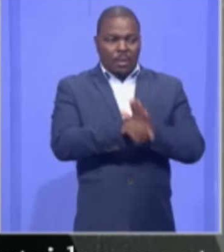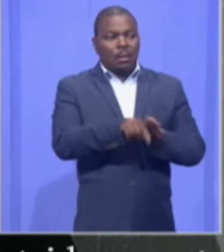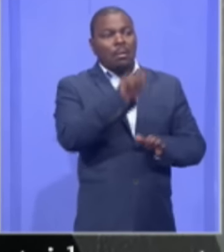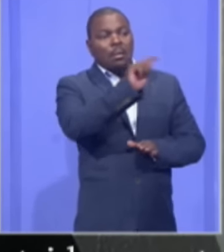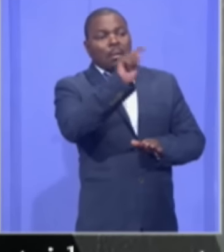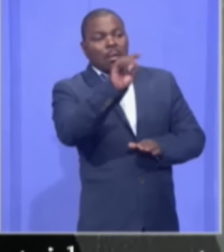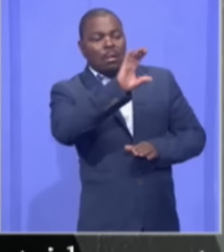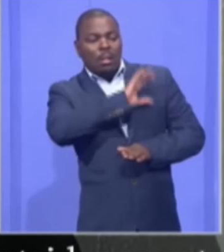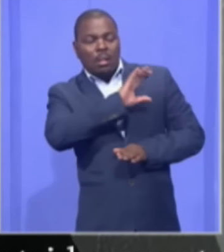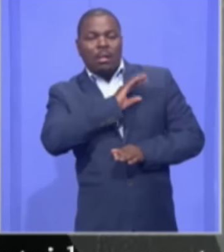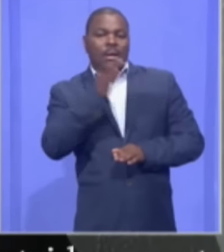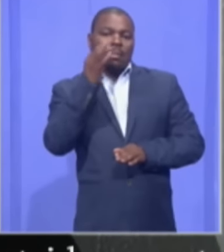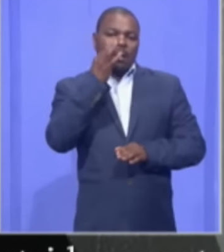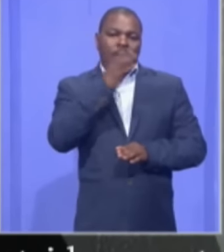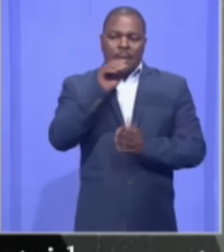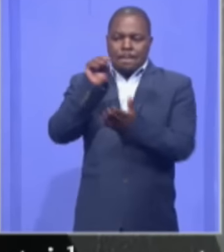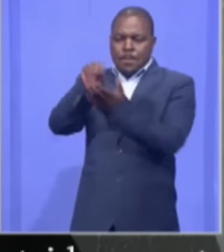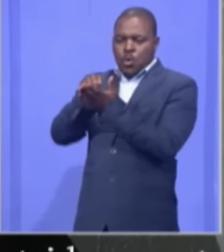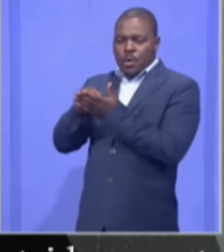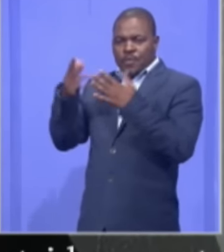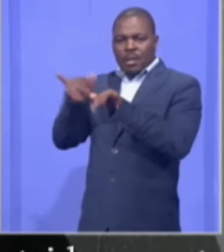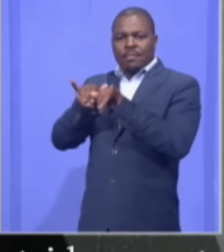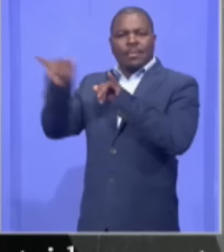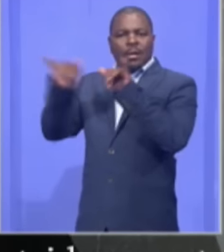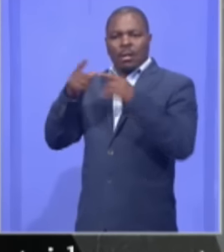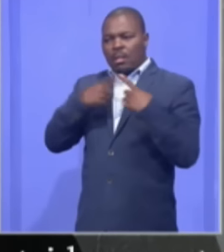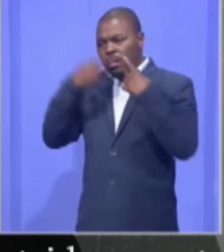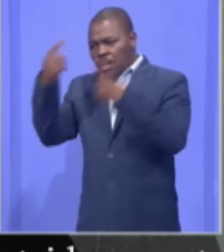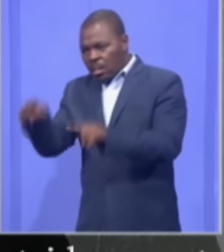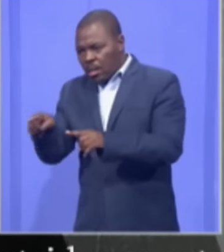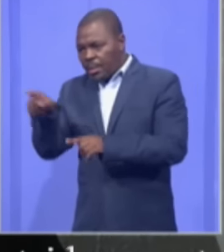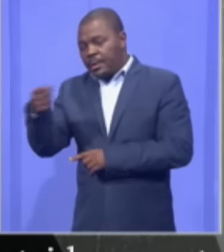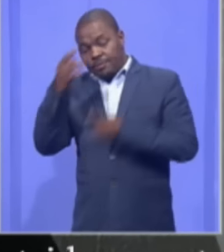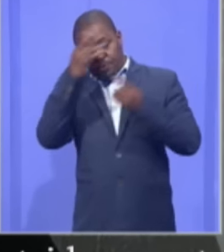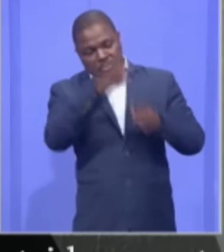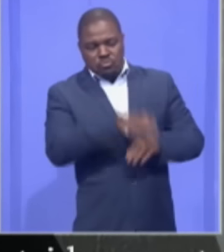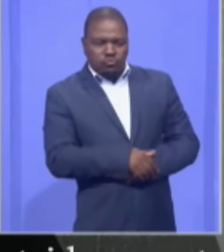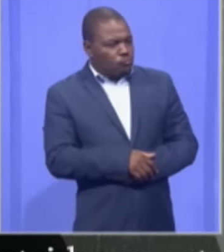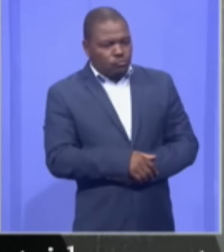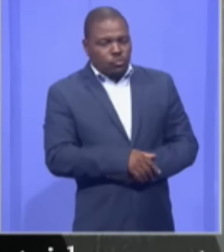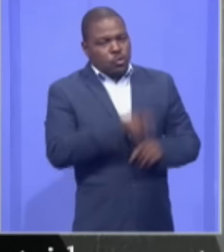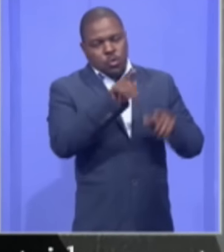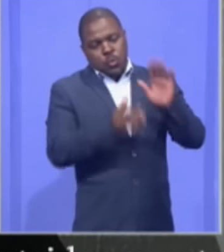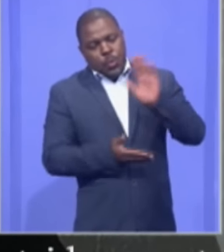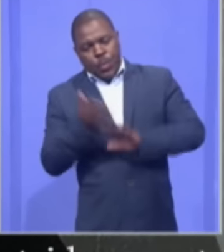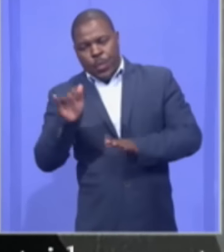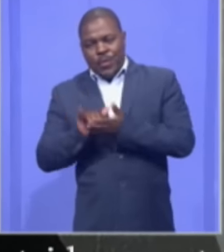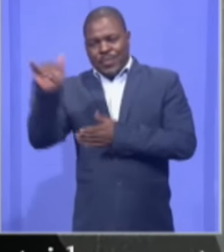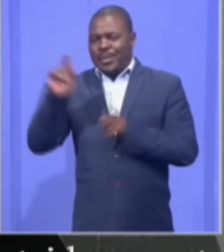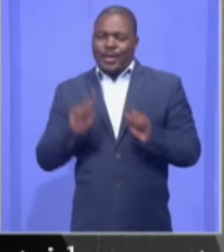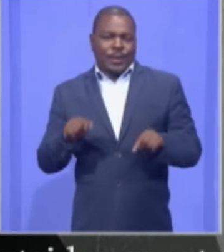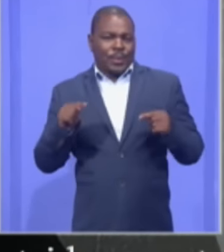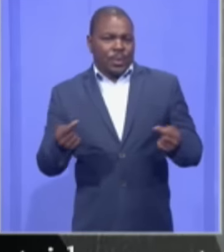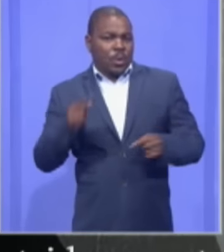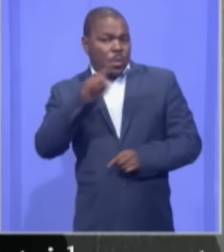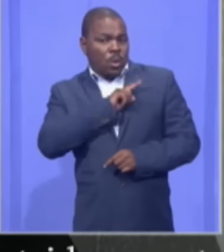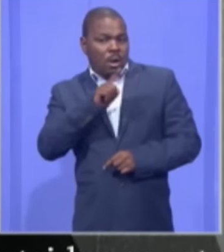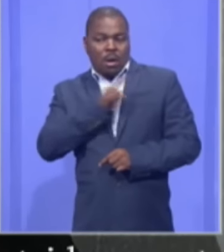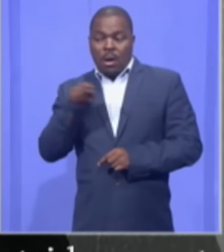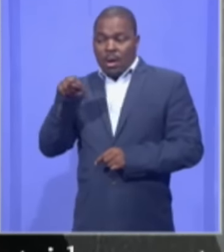ba bua gore ba ne ba bookile di-flight ga ba tsena kwa ba bolelela gore ba ka se kgone go tsamaya on the basis ya gore